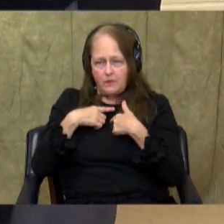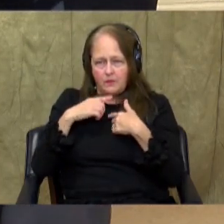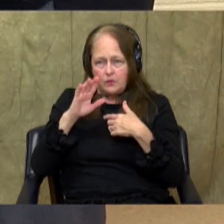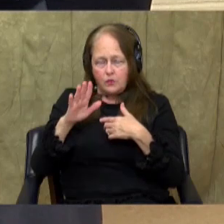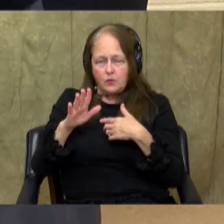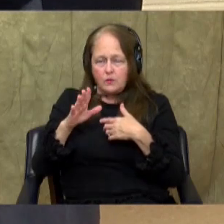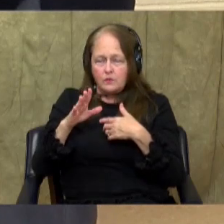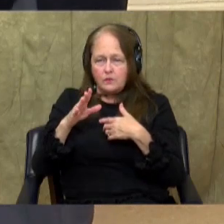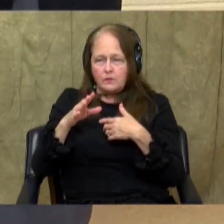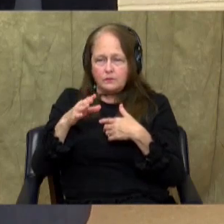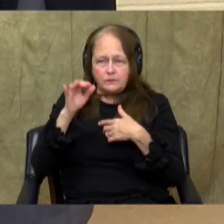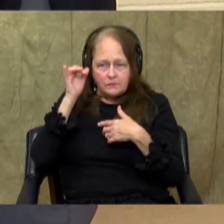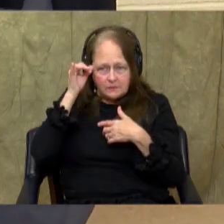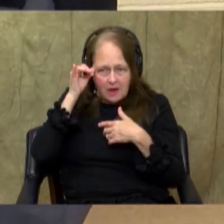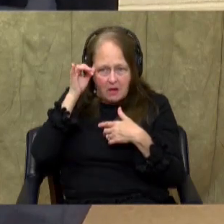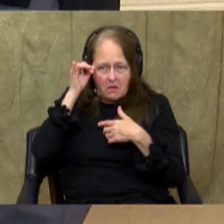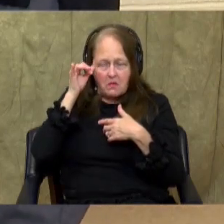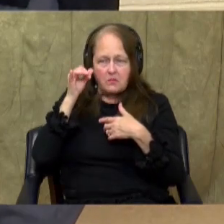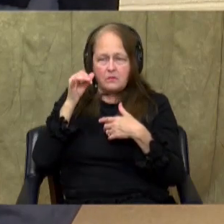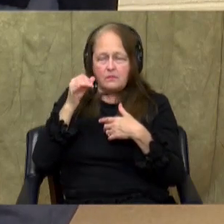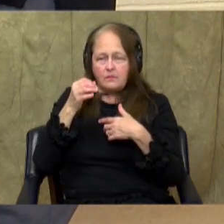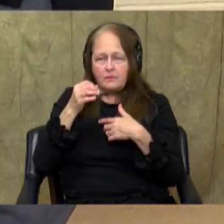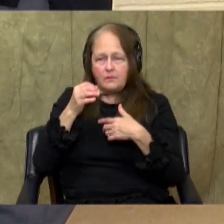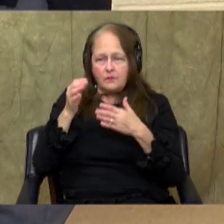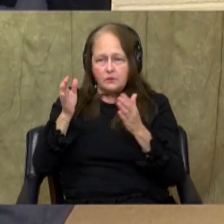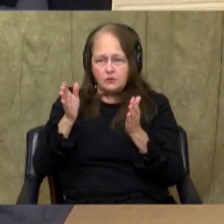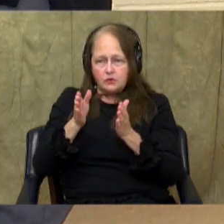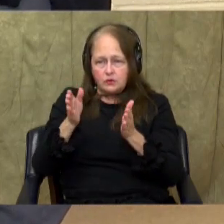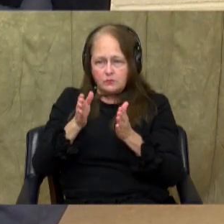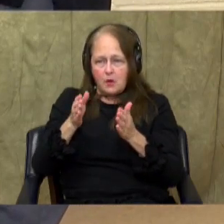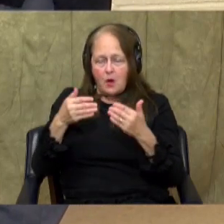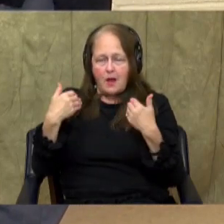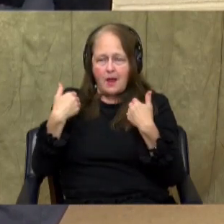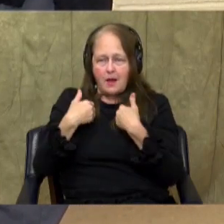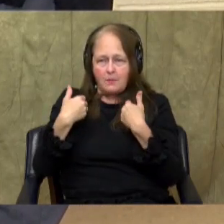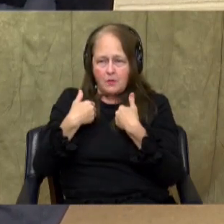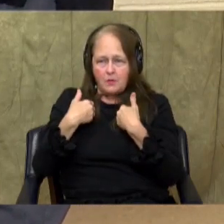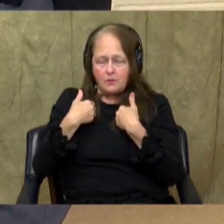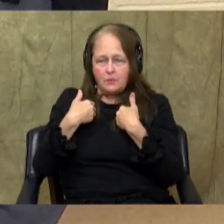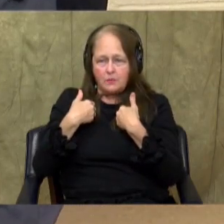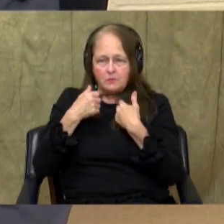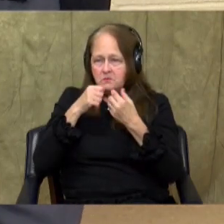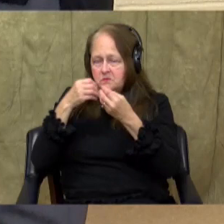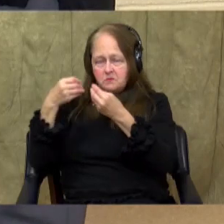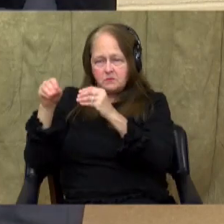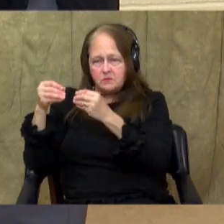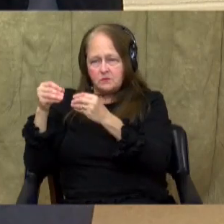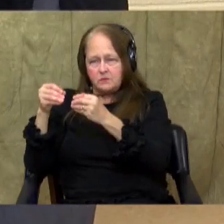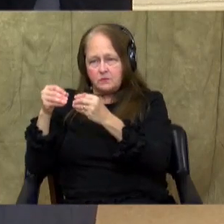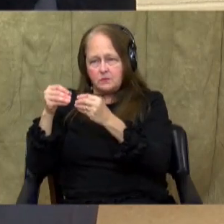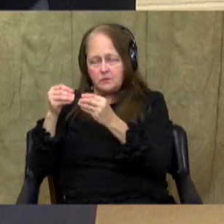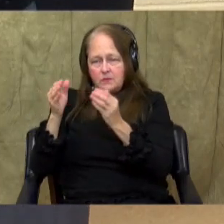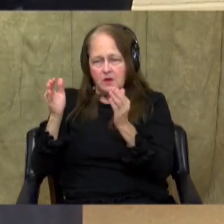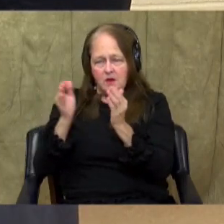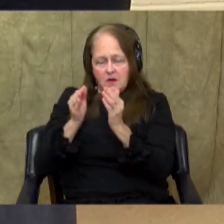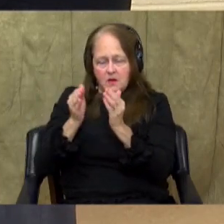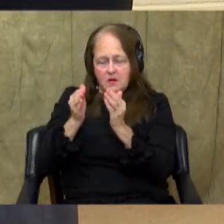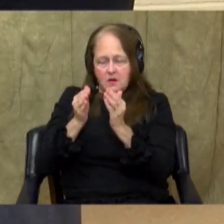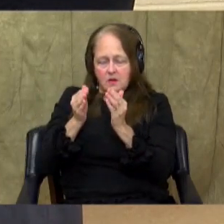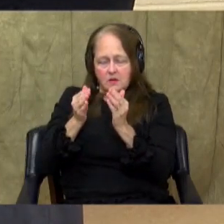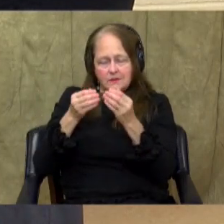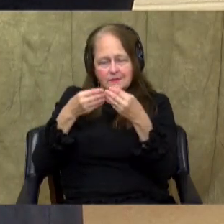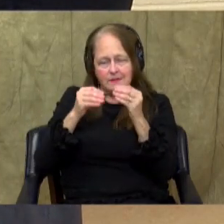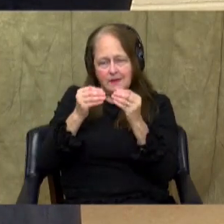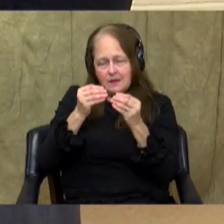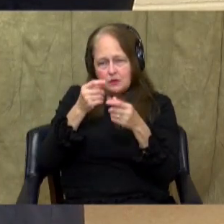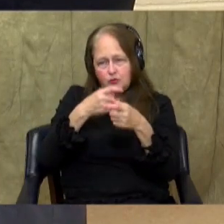to provide for your basic needs. This is small scale, it's not commercial, and you have typically very little left over to sell